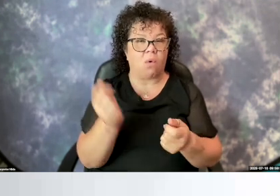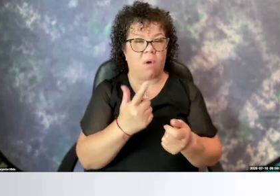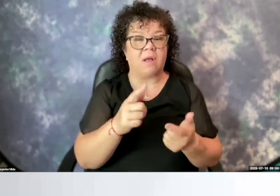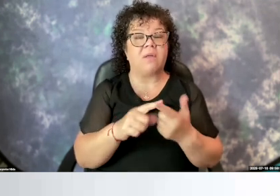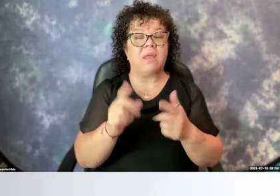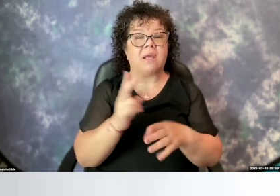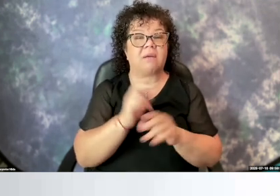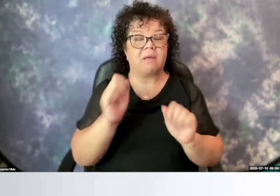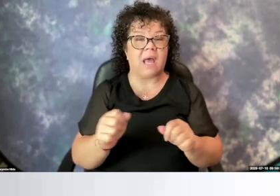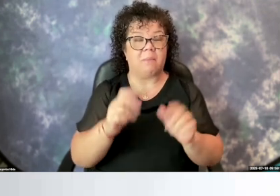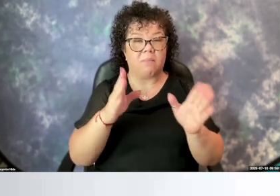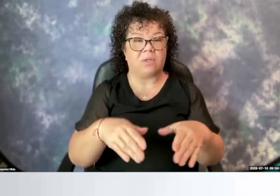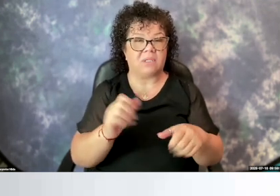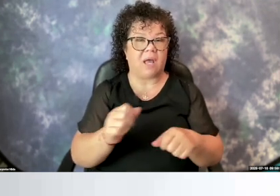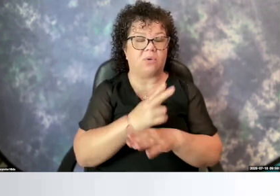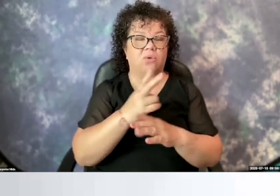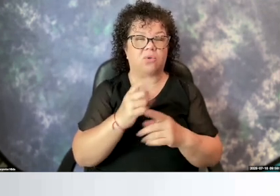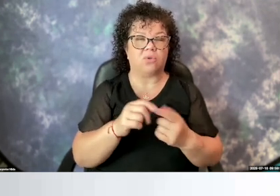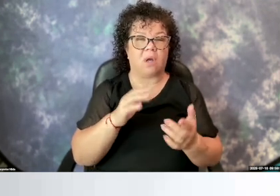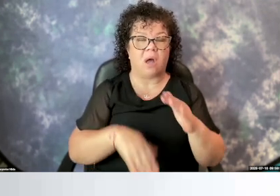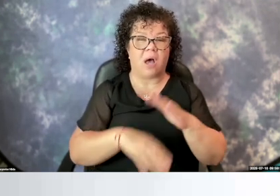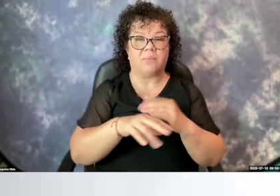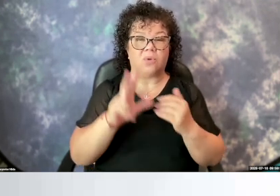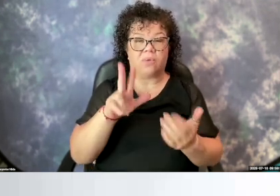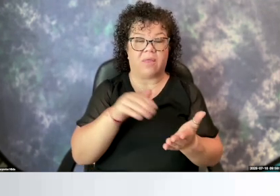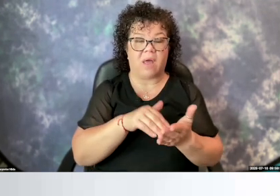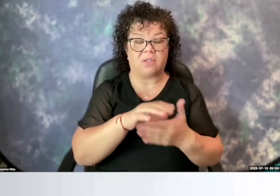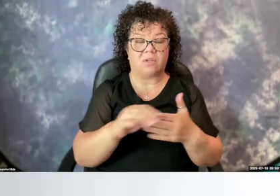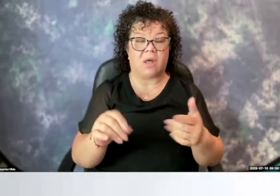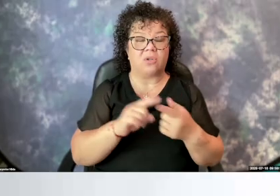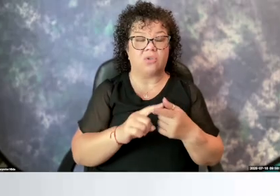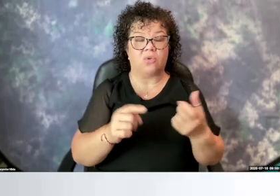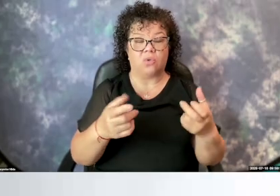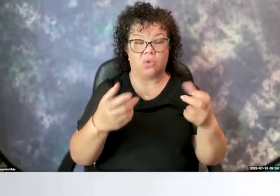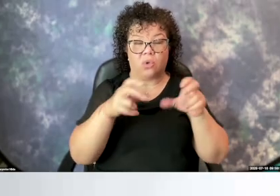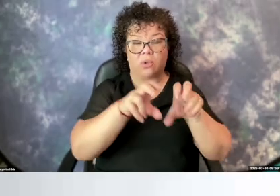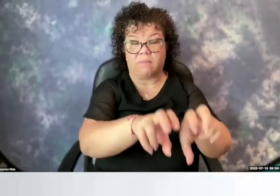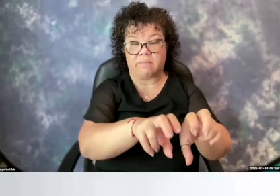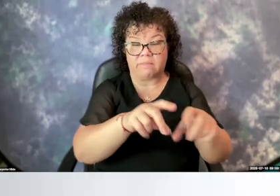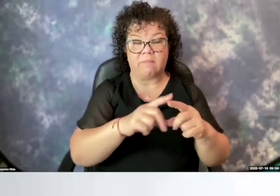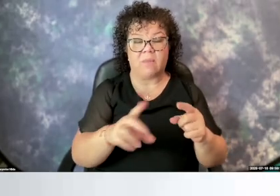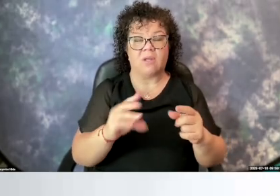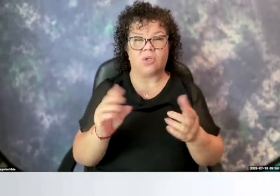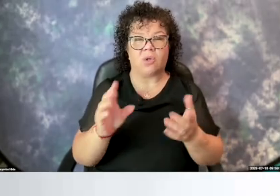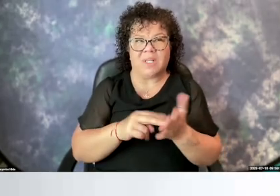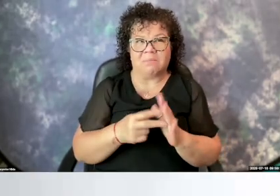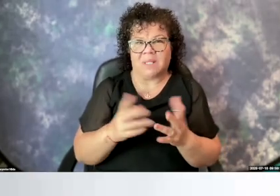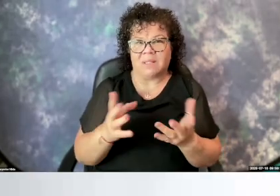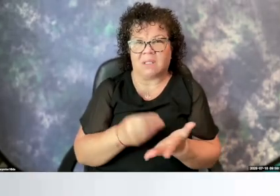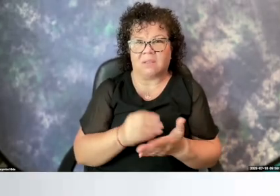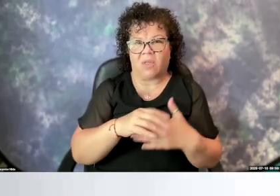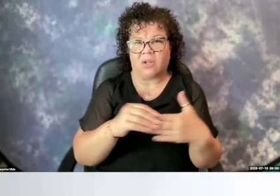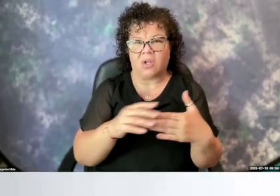to $3,000 of those funds per applicant to co-fund with Clean Cars for All funding. So it just makes the dollars go further if